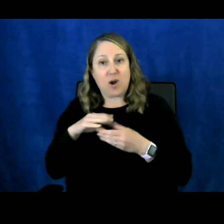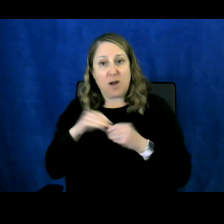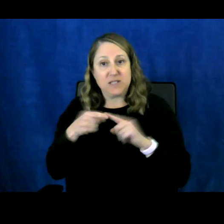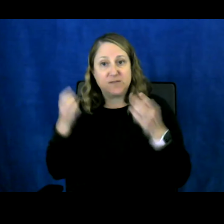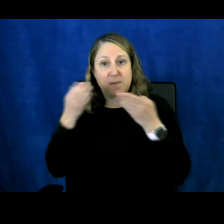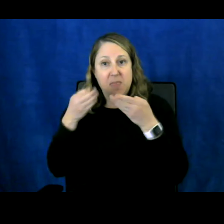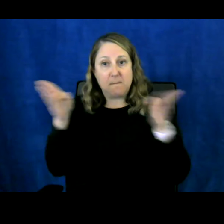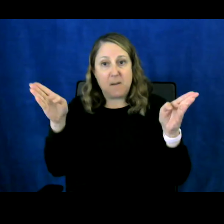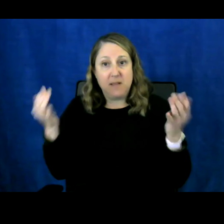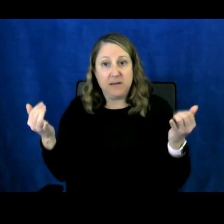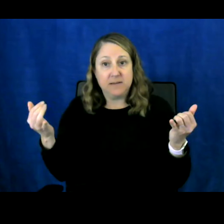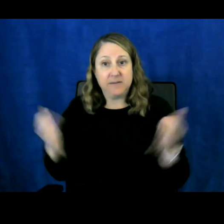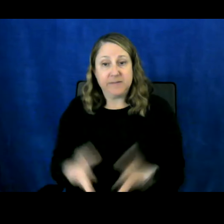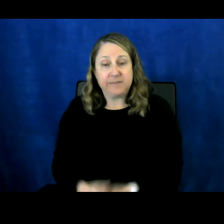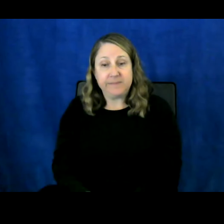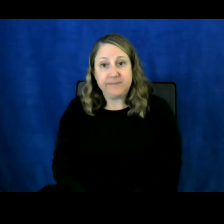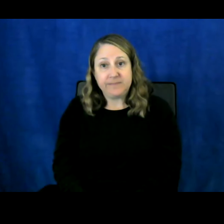public?